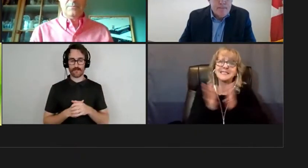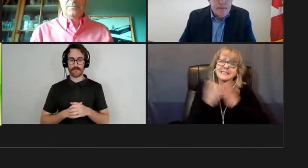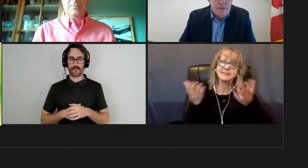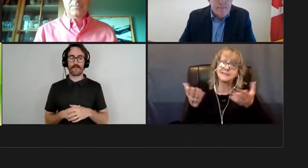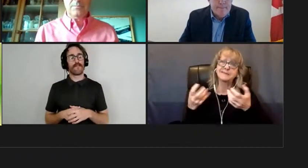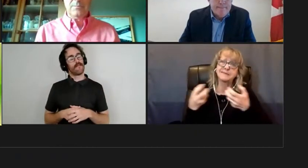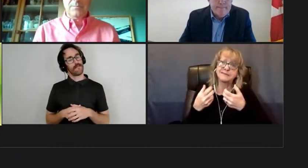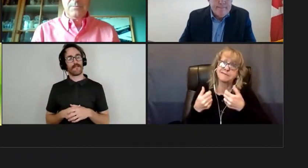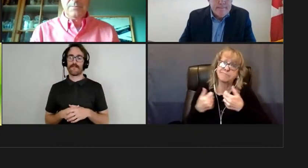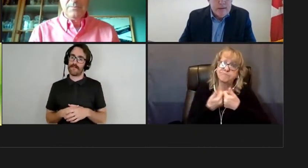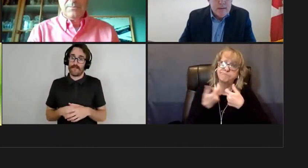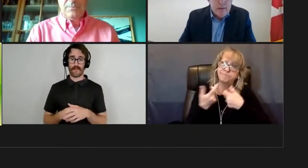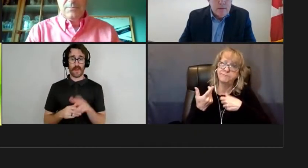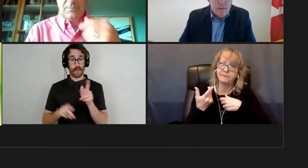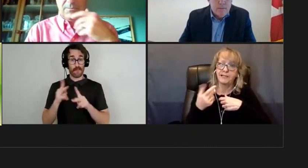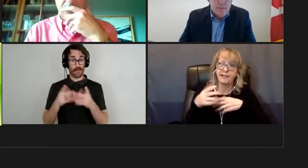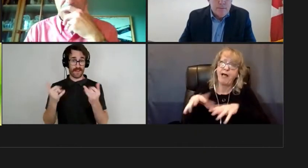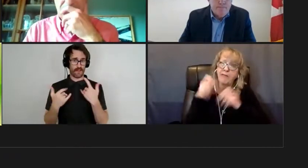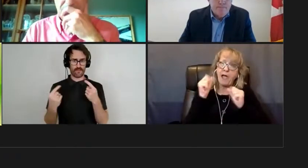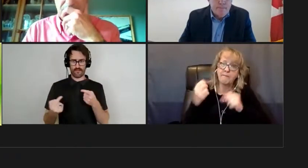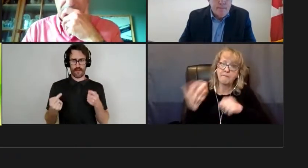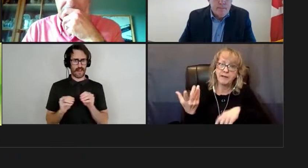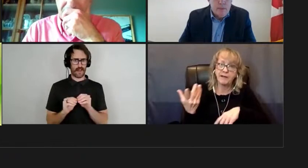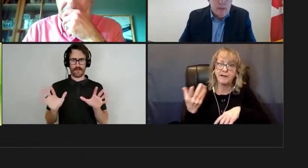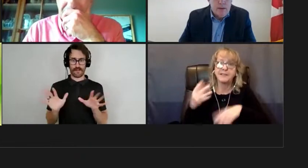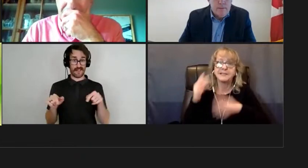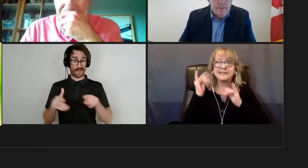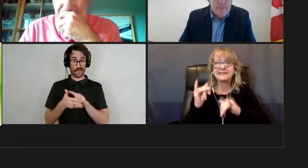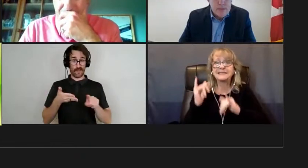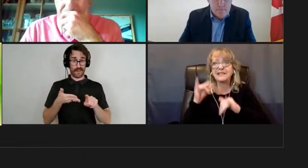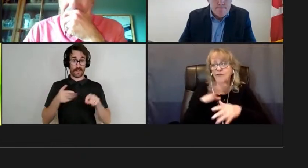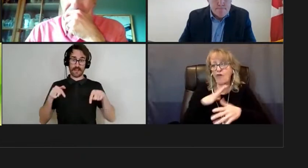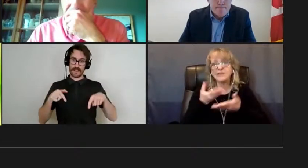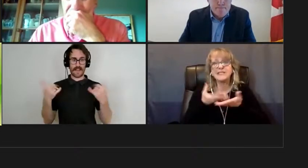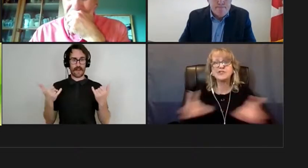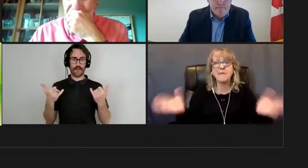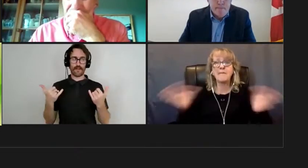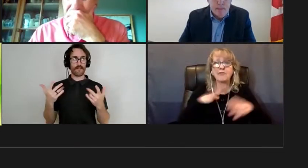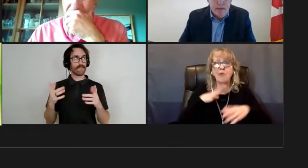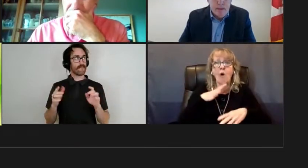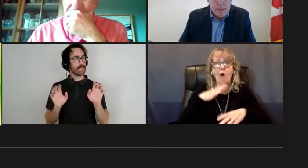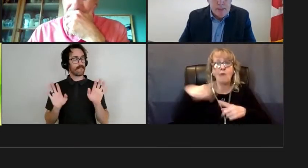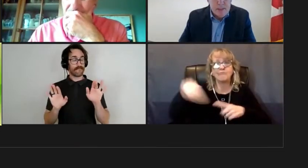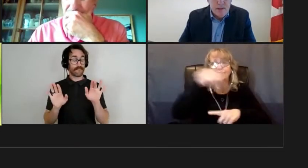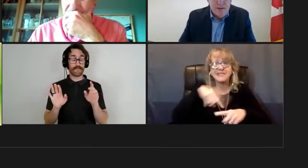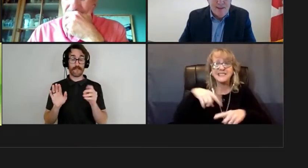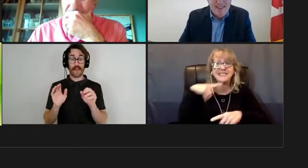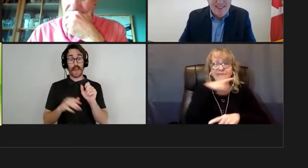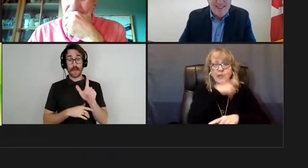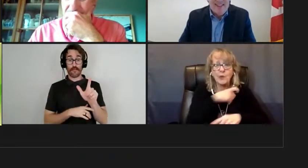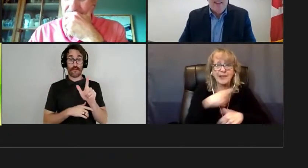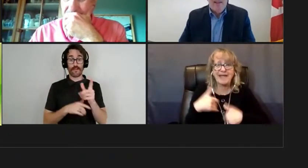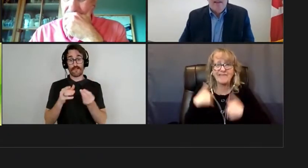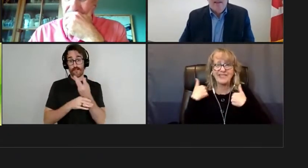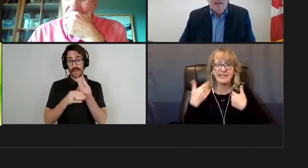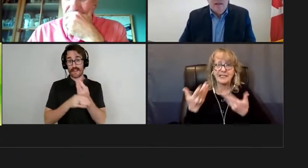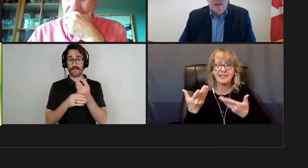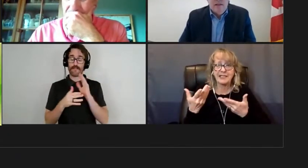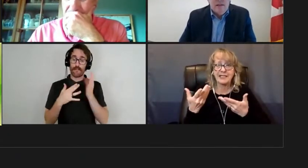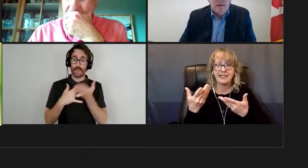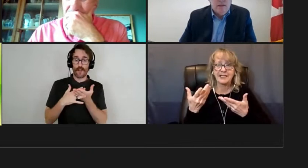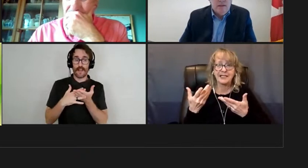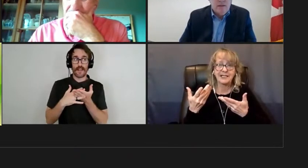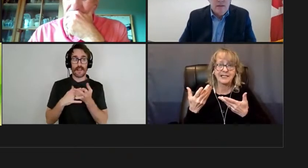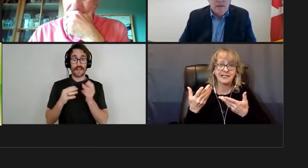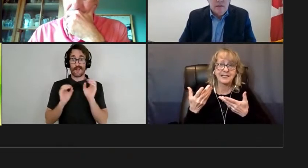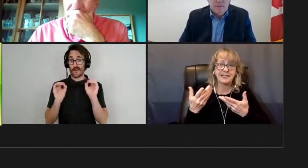And people are struggling, obviously, this week being April break, And then with school